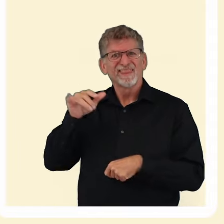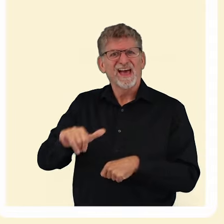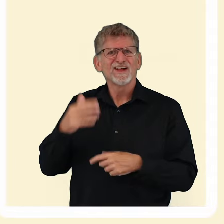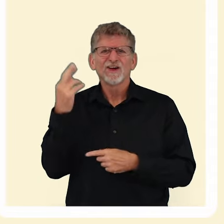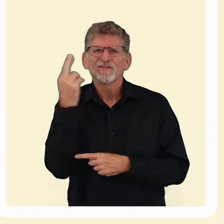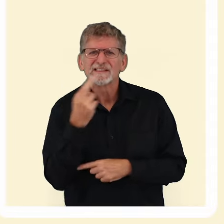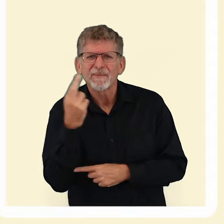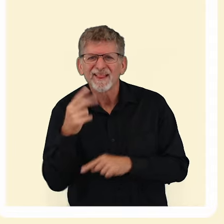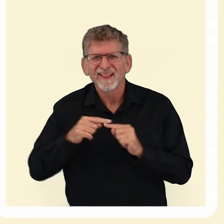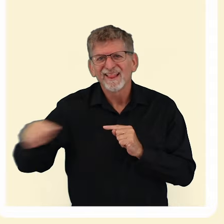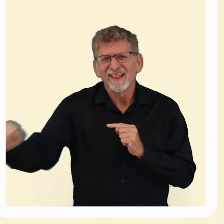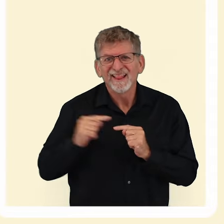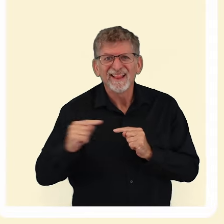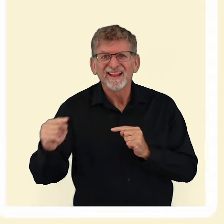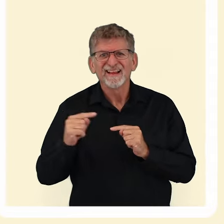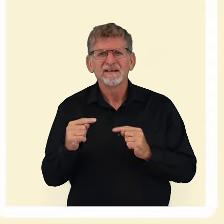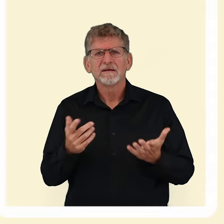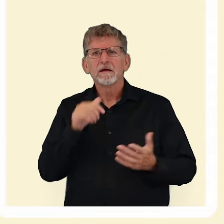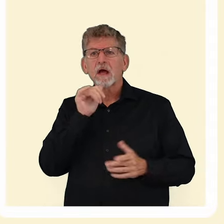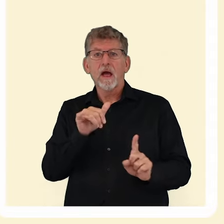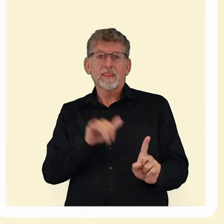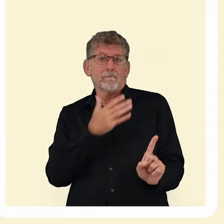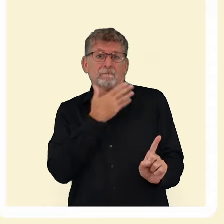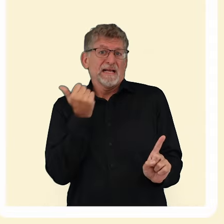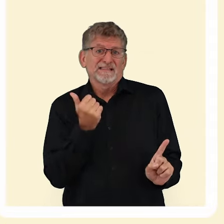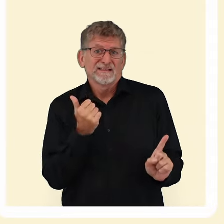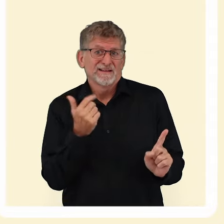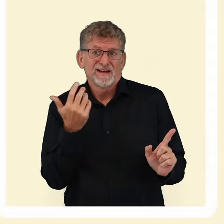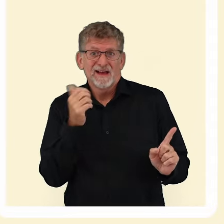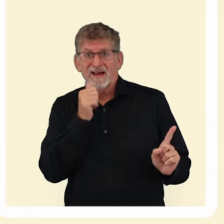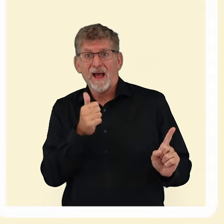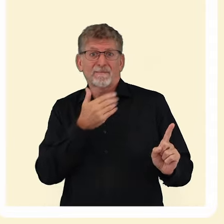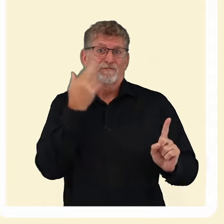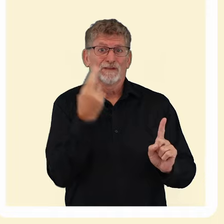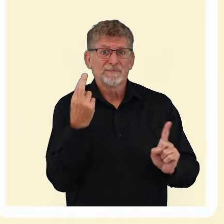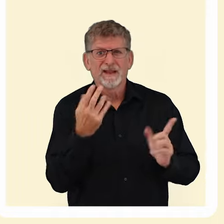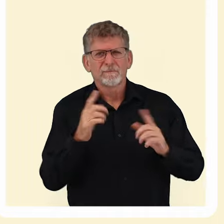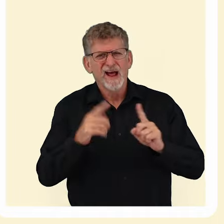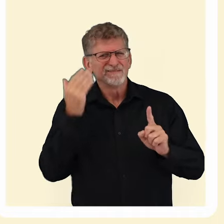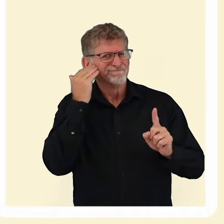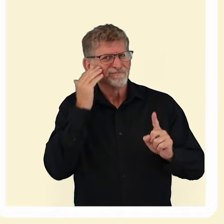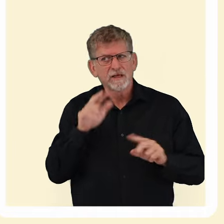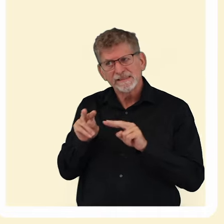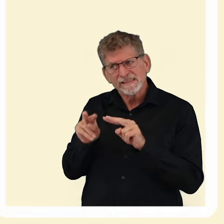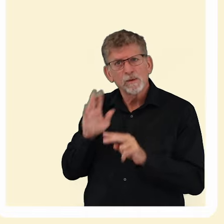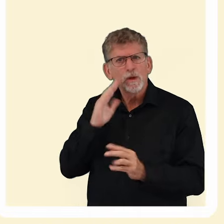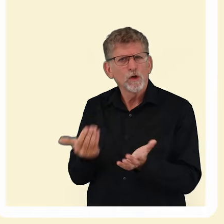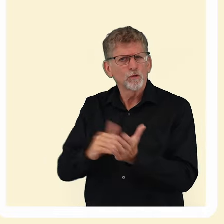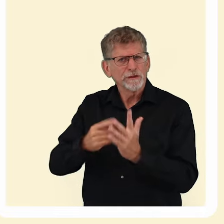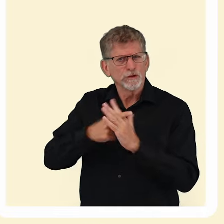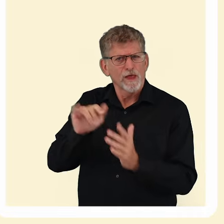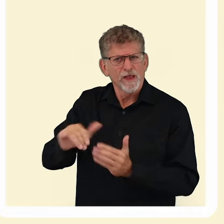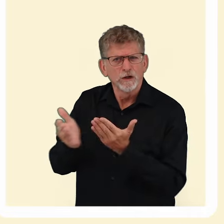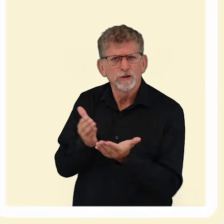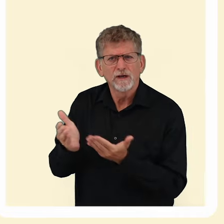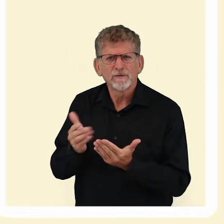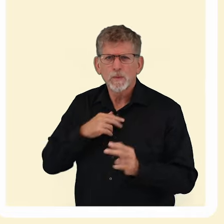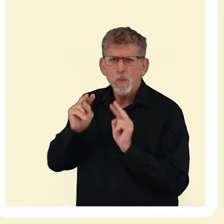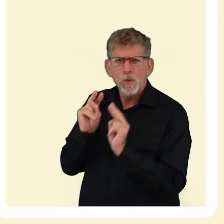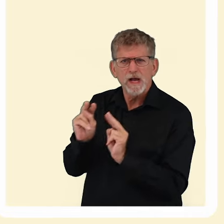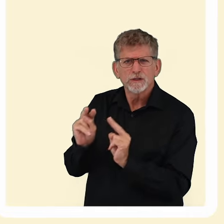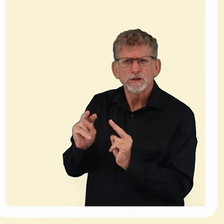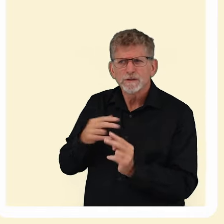optimal, reasonable, we will restart the service. So we're watching very closely. We're talking to the partners in the province and the